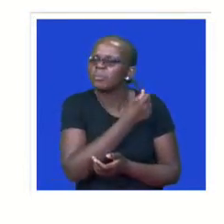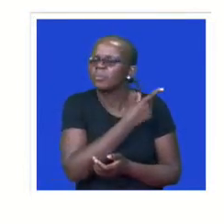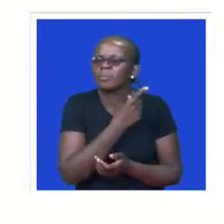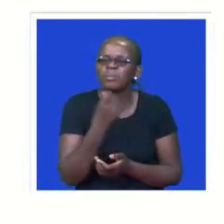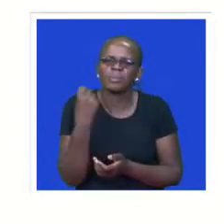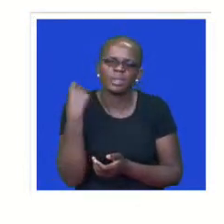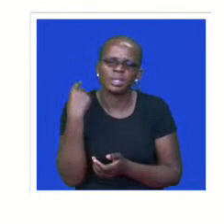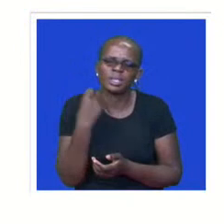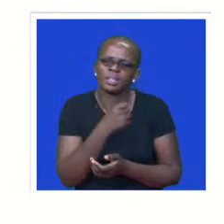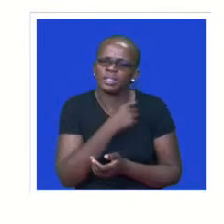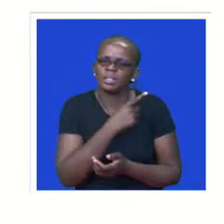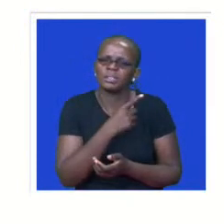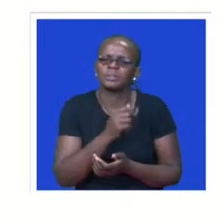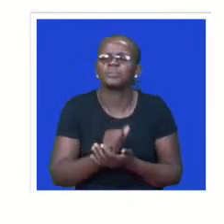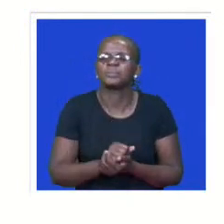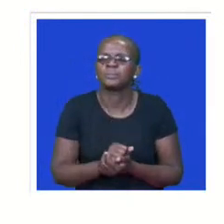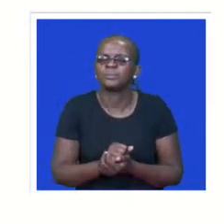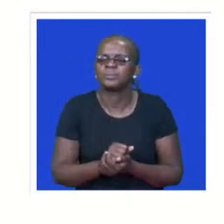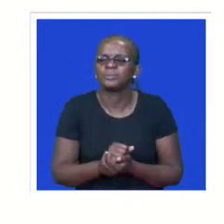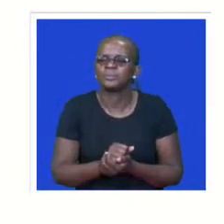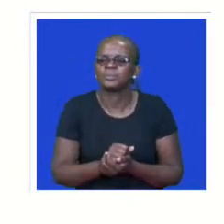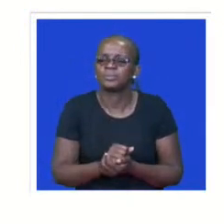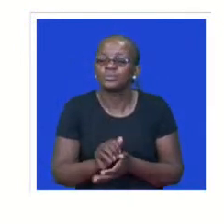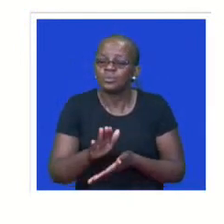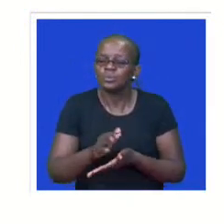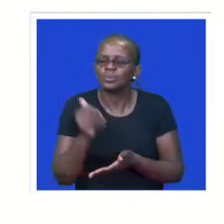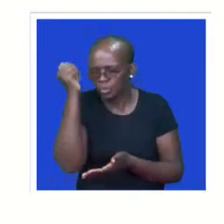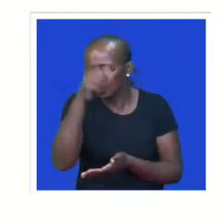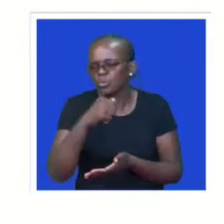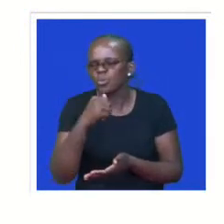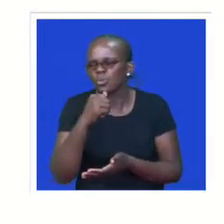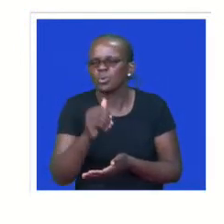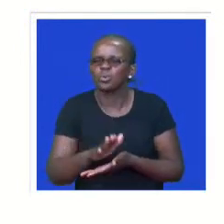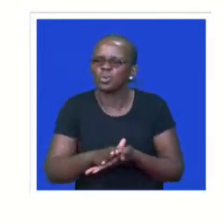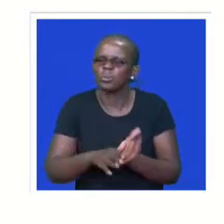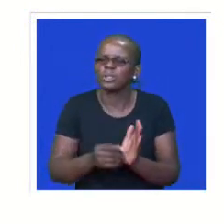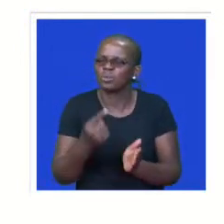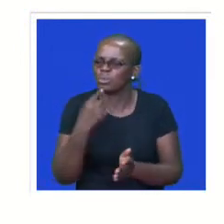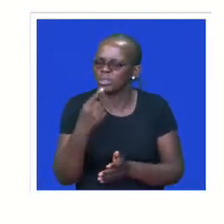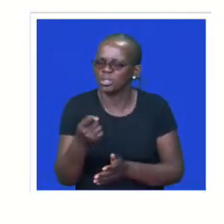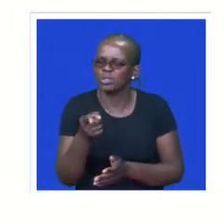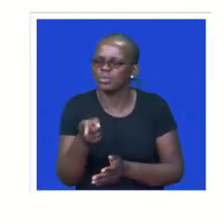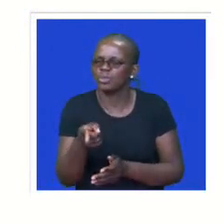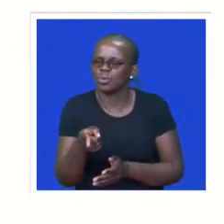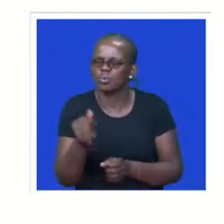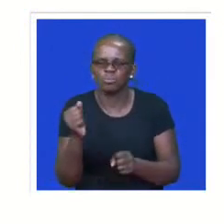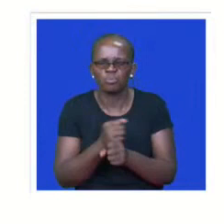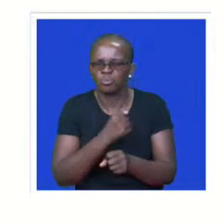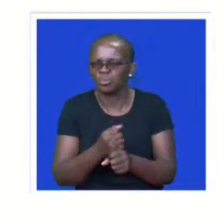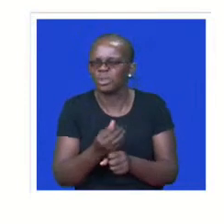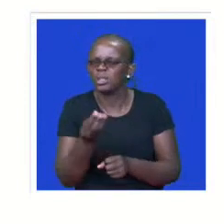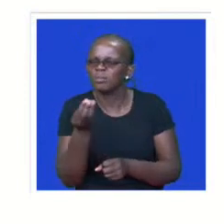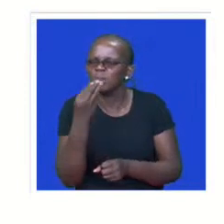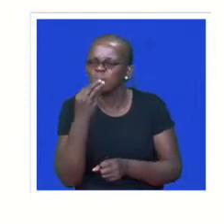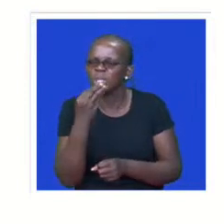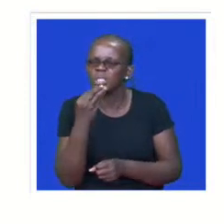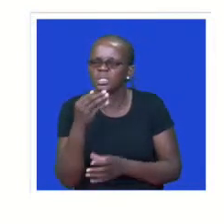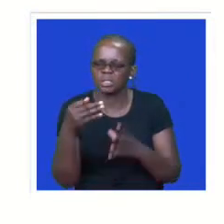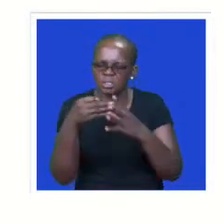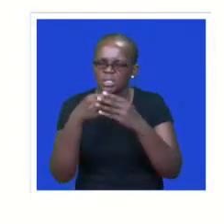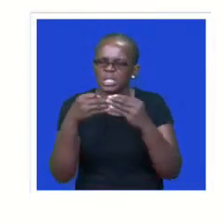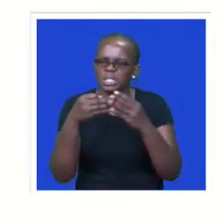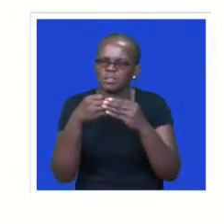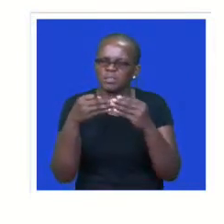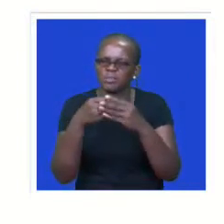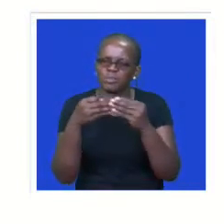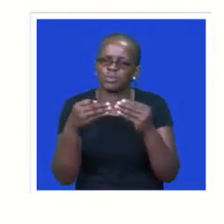say that? God had given Adam an instruction in Genesis 2 verse 16 that they must not eat from that fruit, dear Lena.